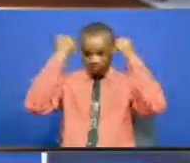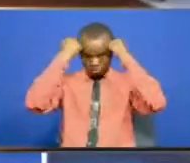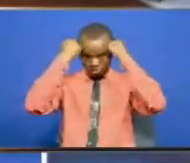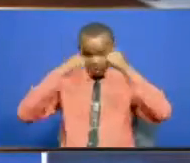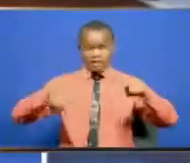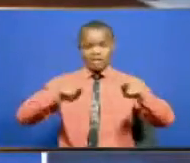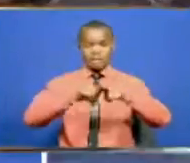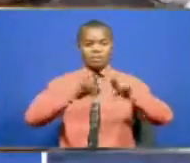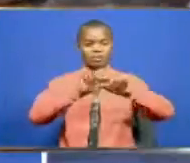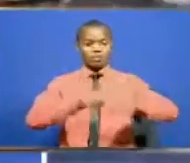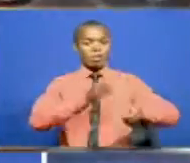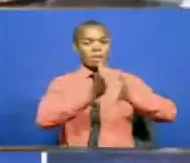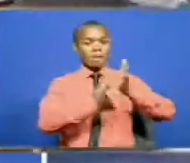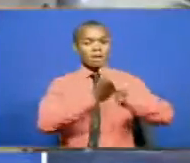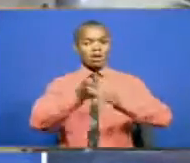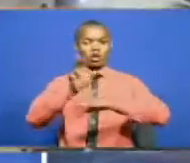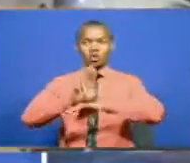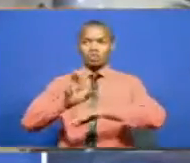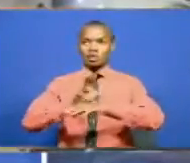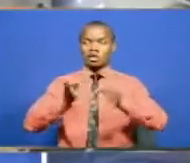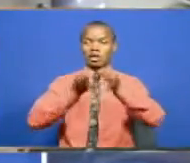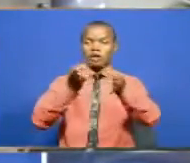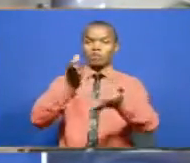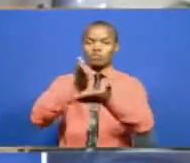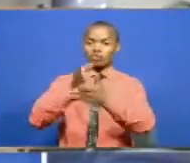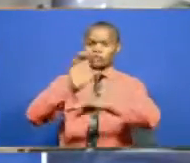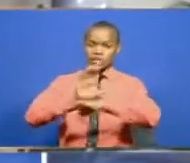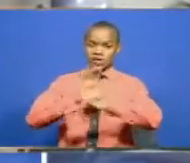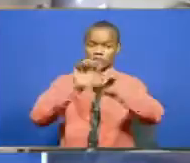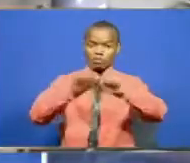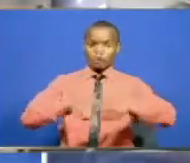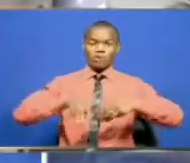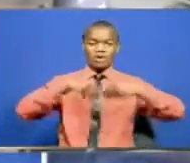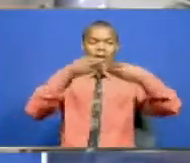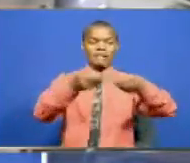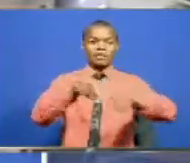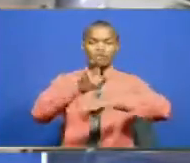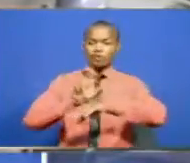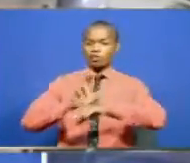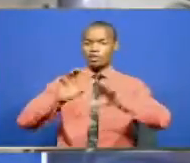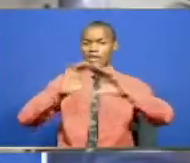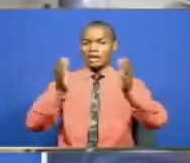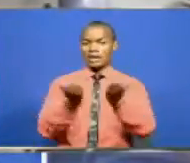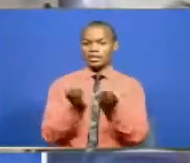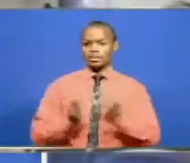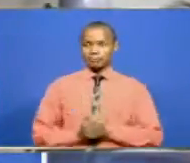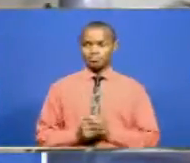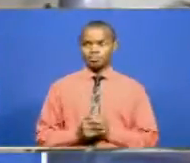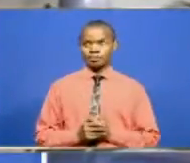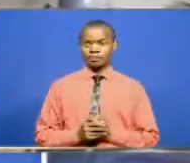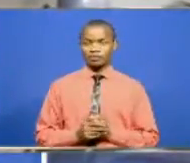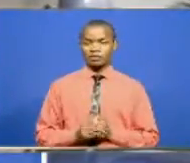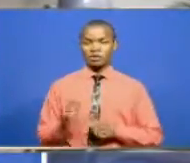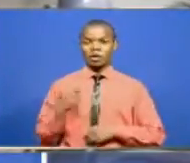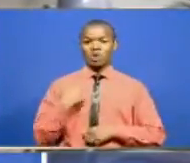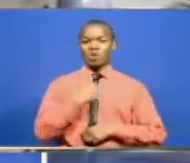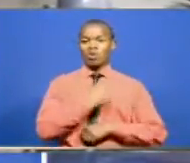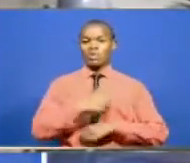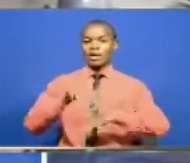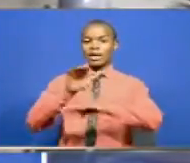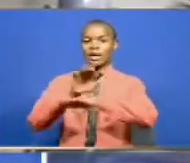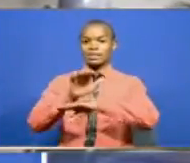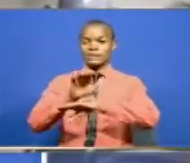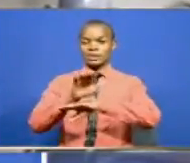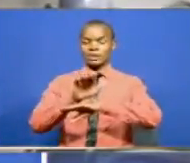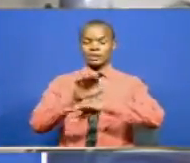their structures to be used if need be. The Minister of Education can engage religious institutions to avail facilities to be